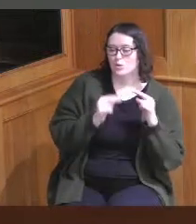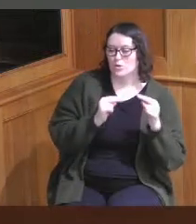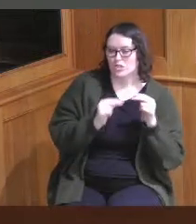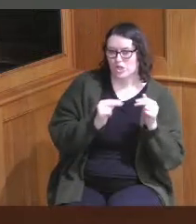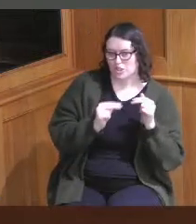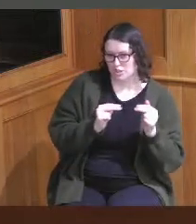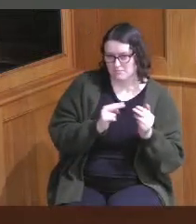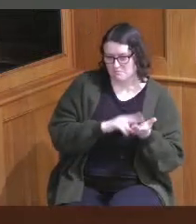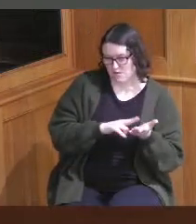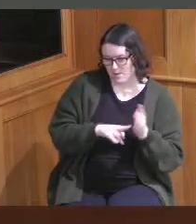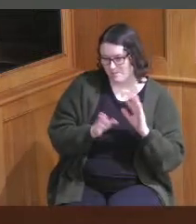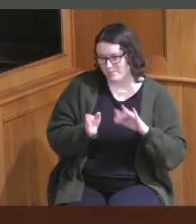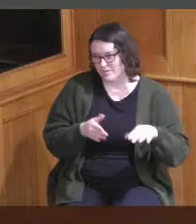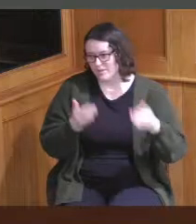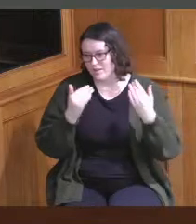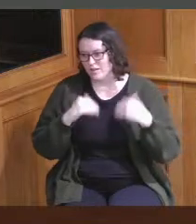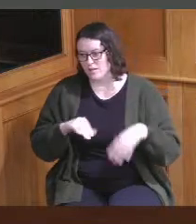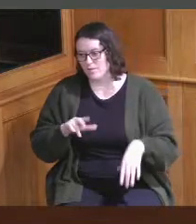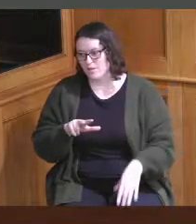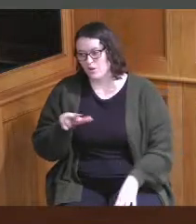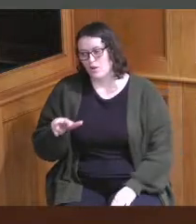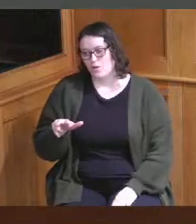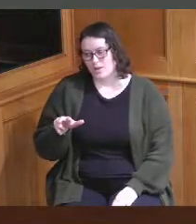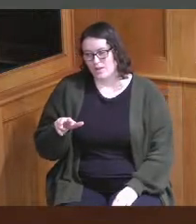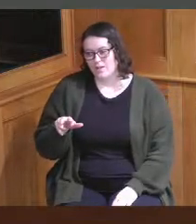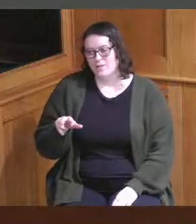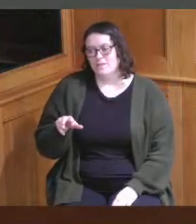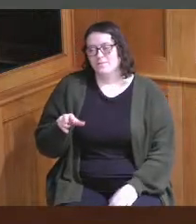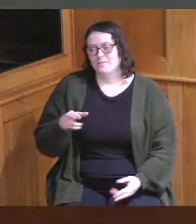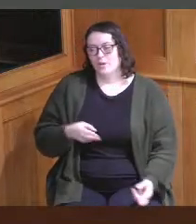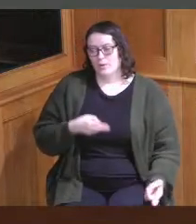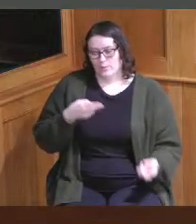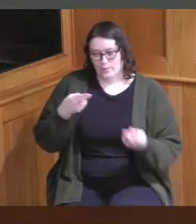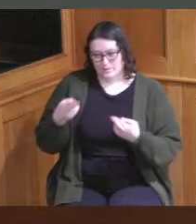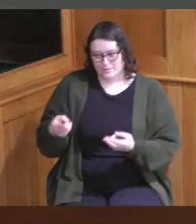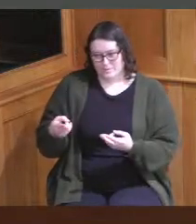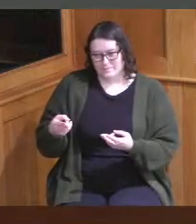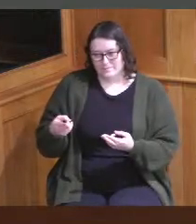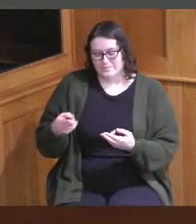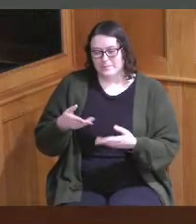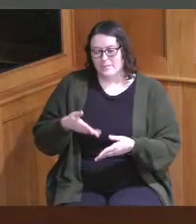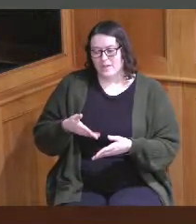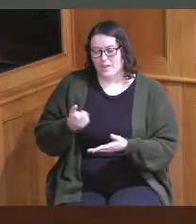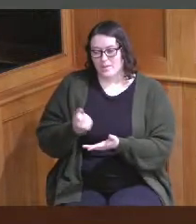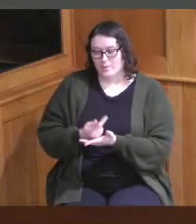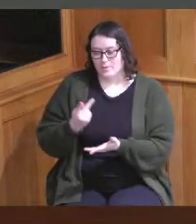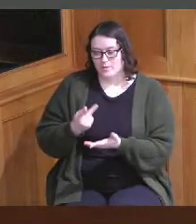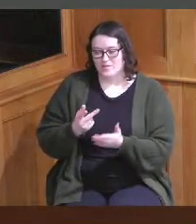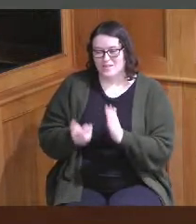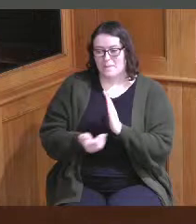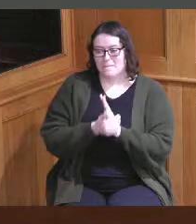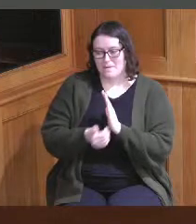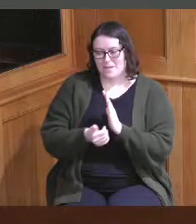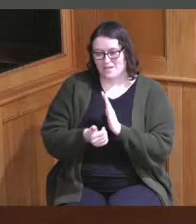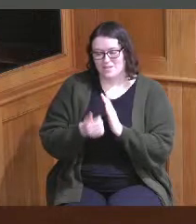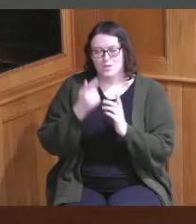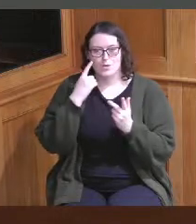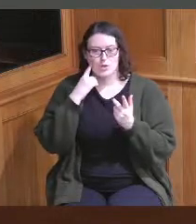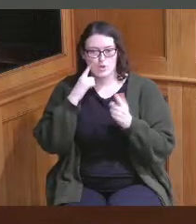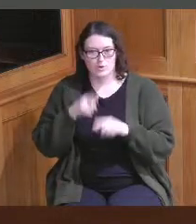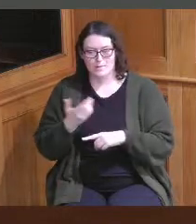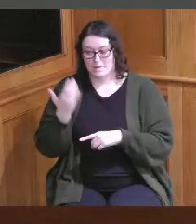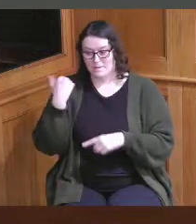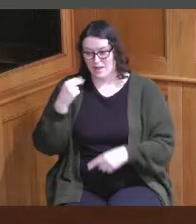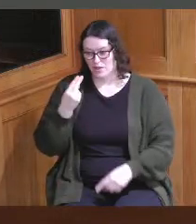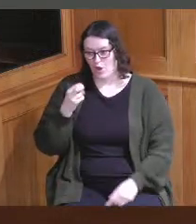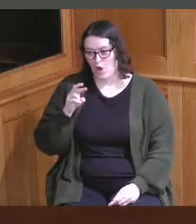providers. Item 33 is a resolution authorizing an amendment to an agreement with